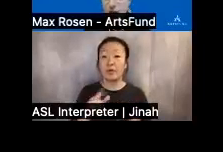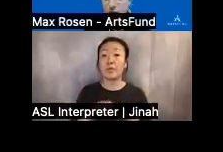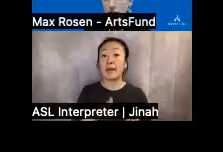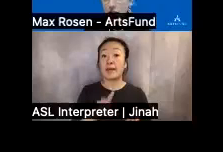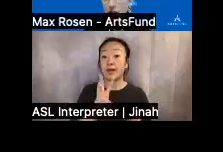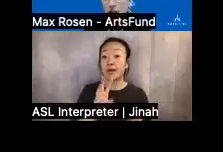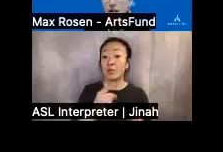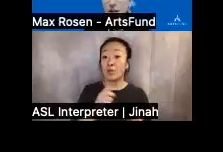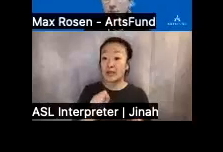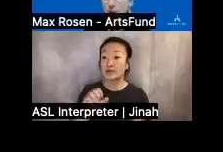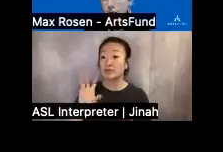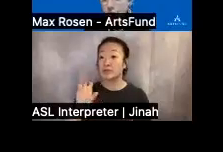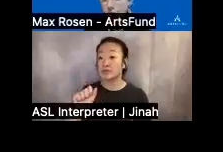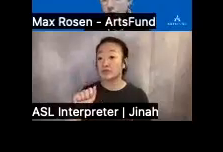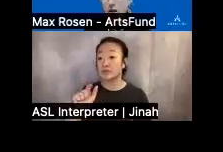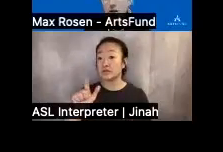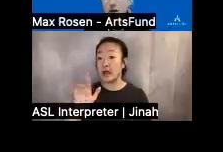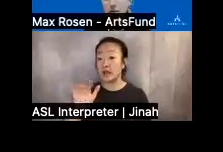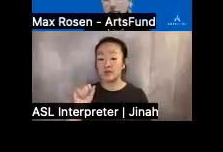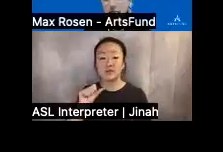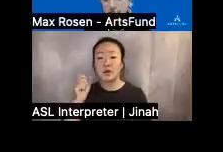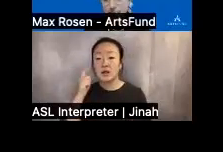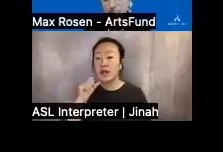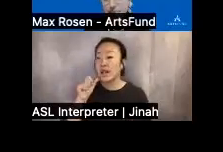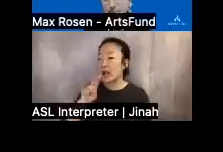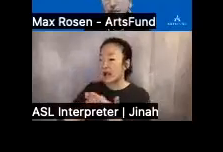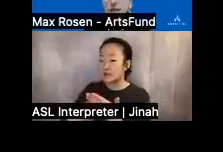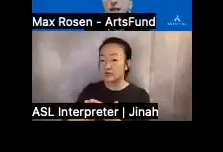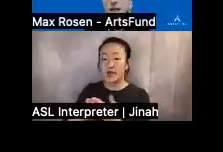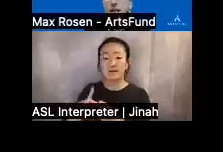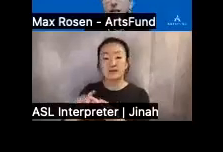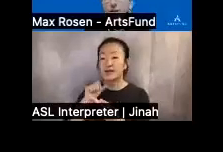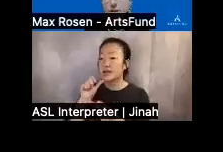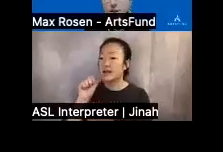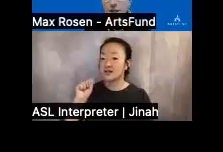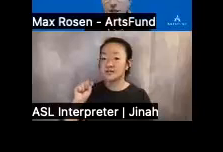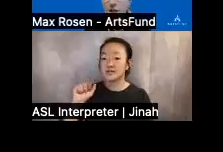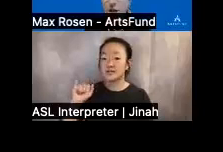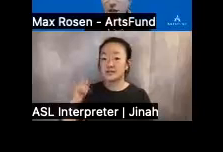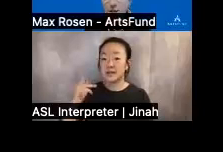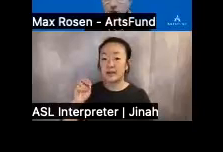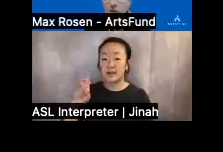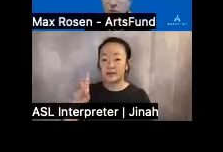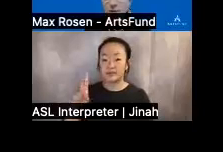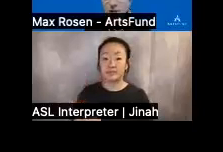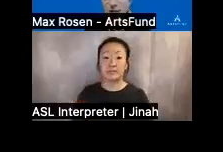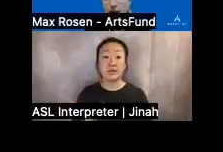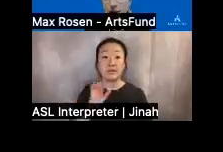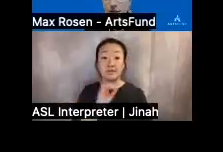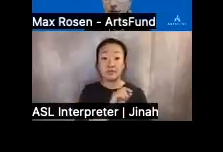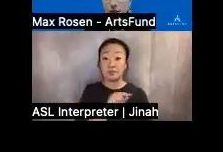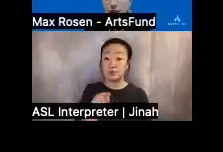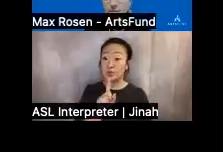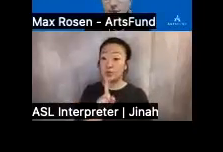or salaries, not by stipends or contract income. If your organization has 0 to 1 paid